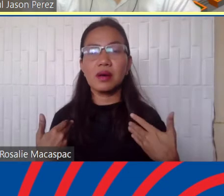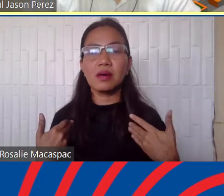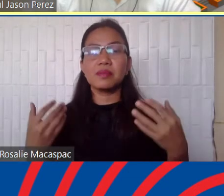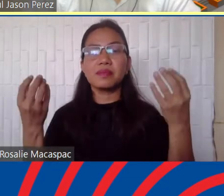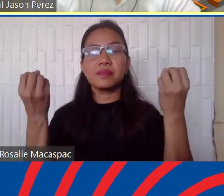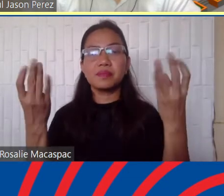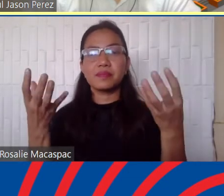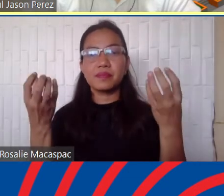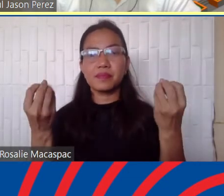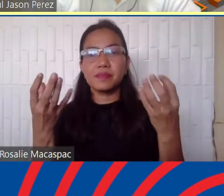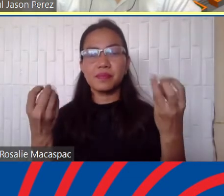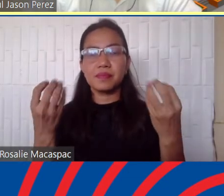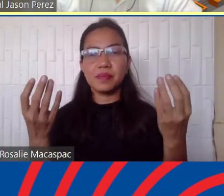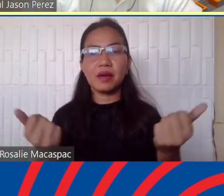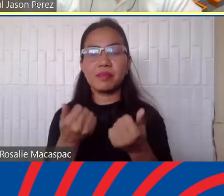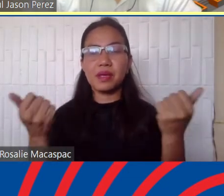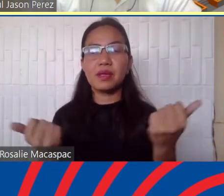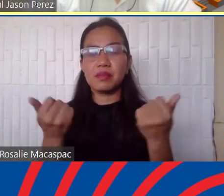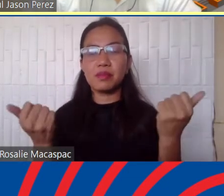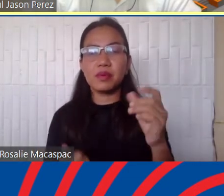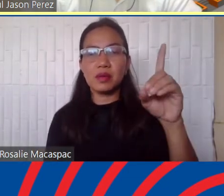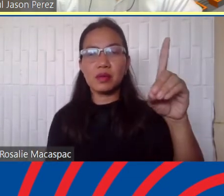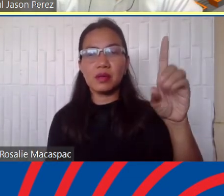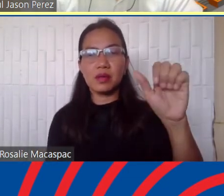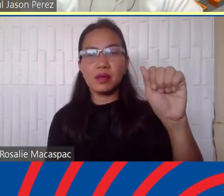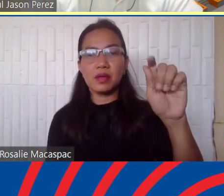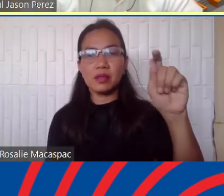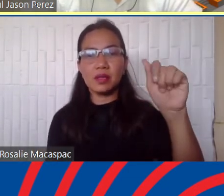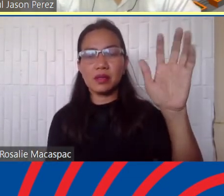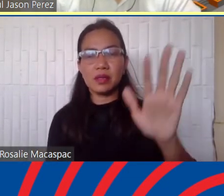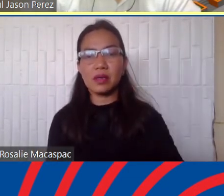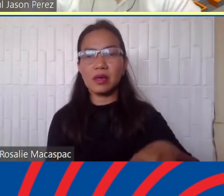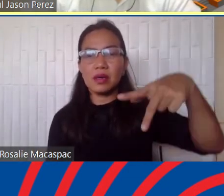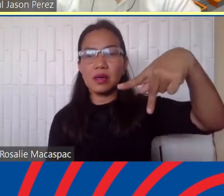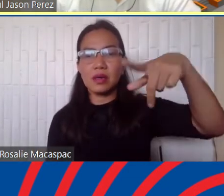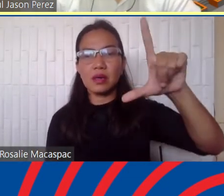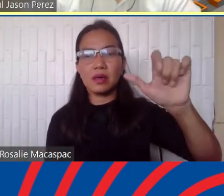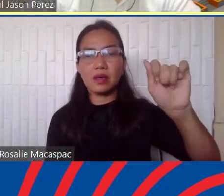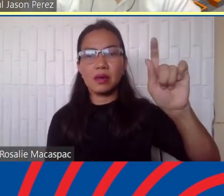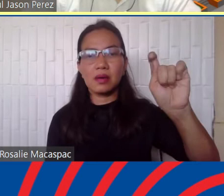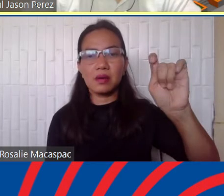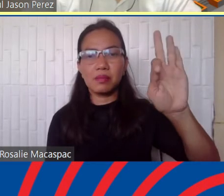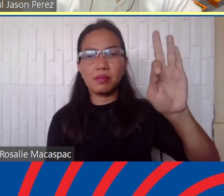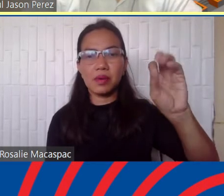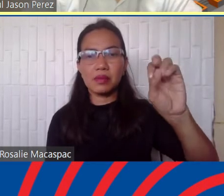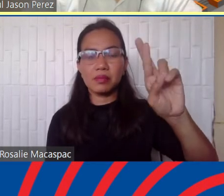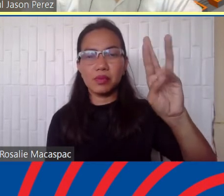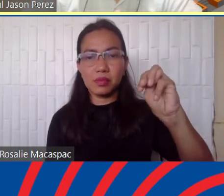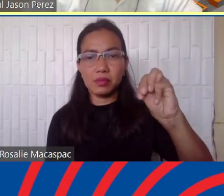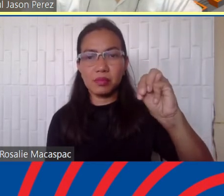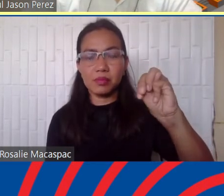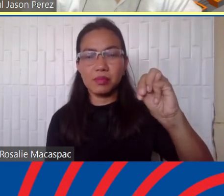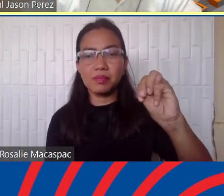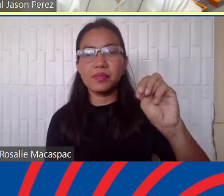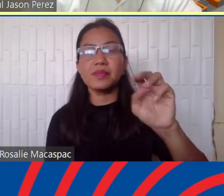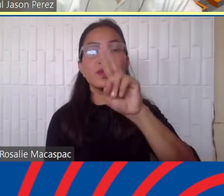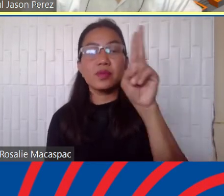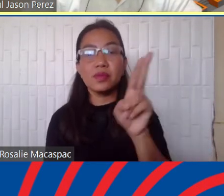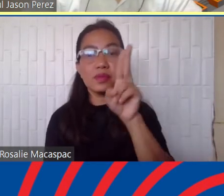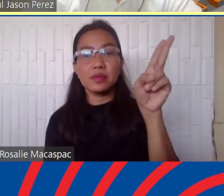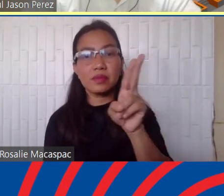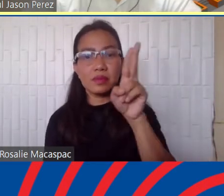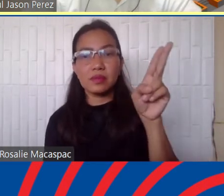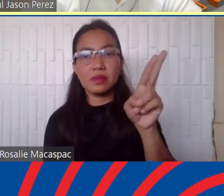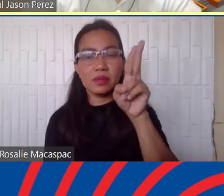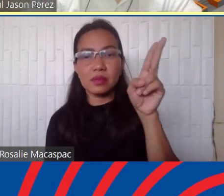of data platforms. So that means uh, we can actually use that, no,